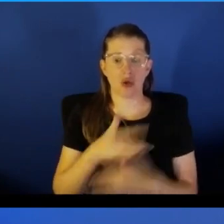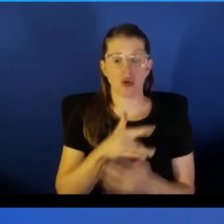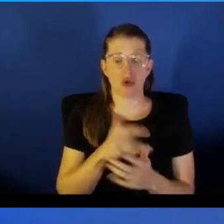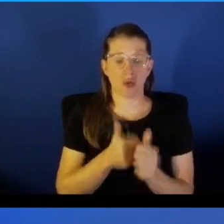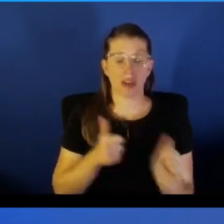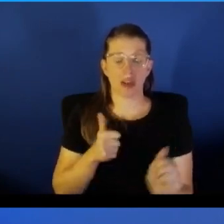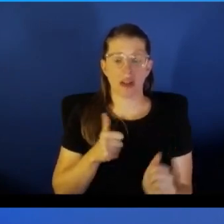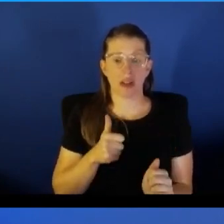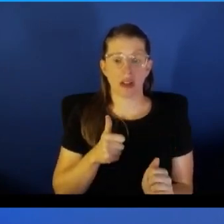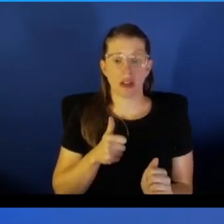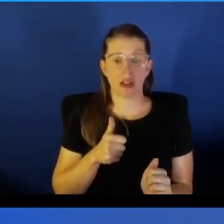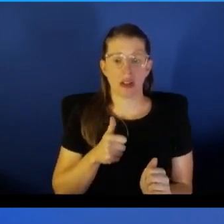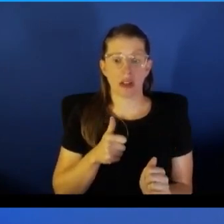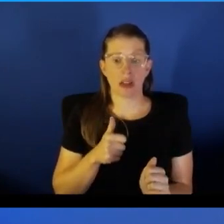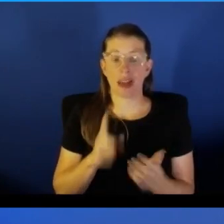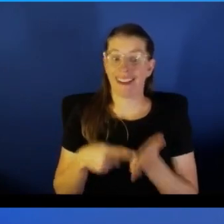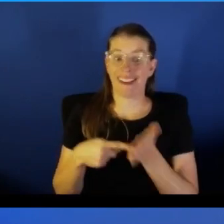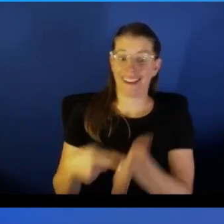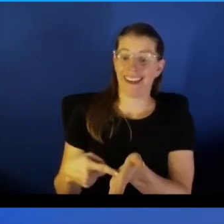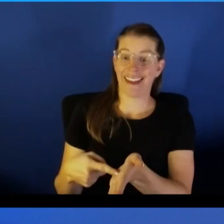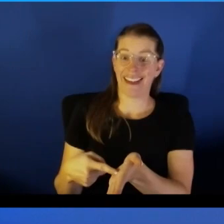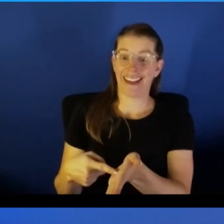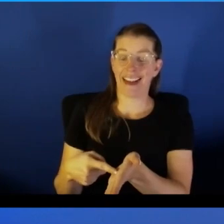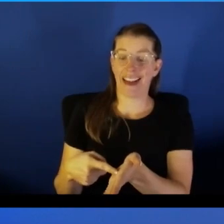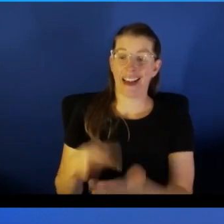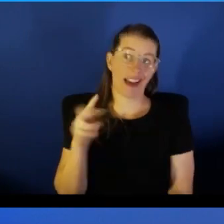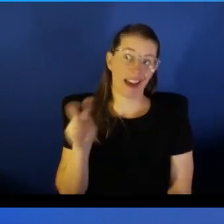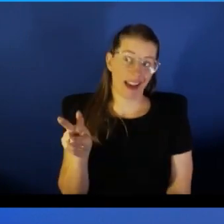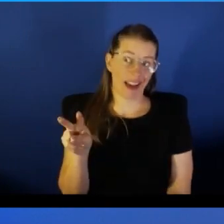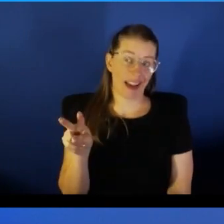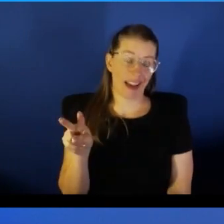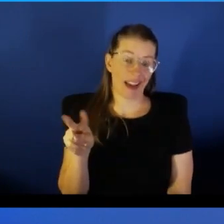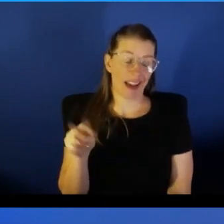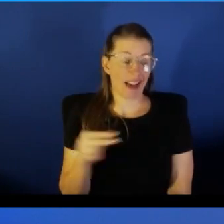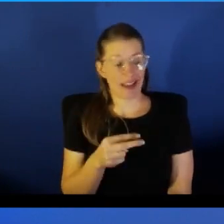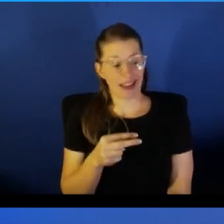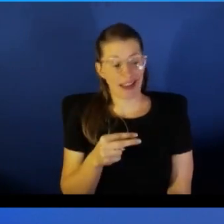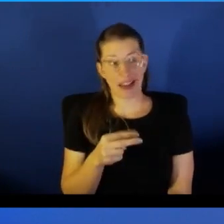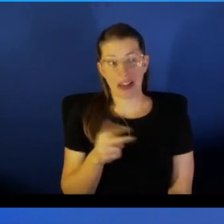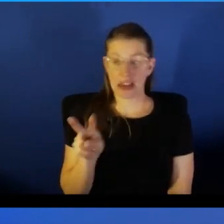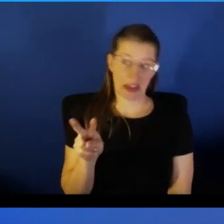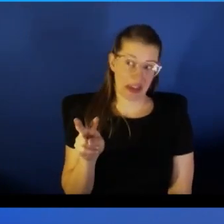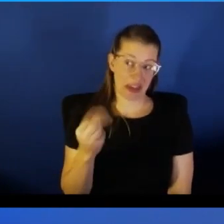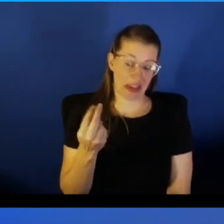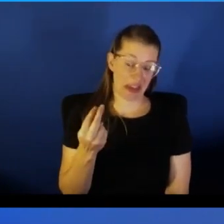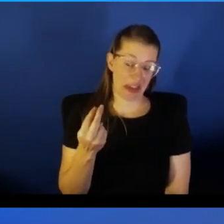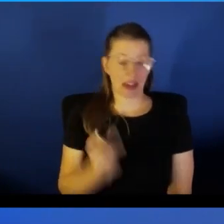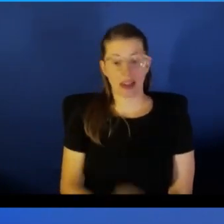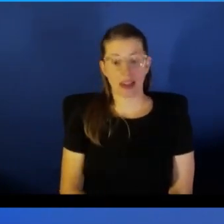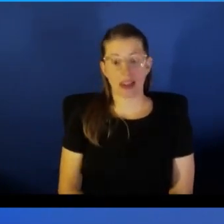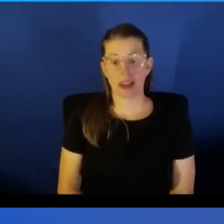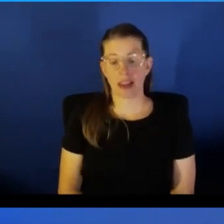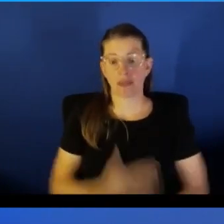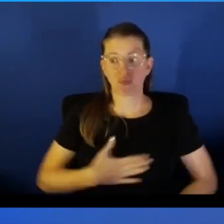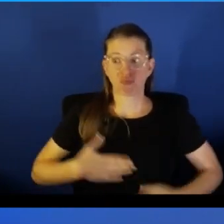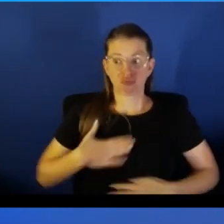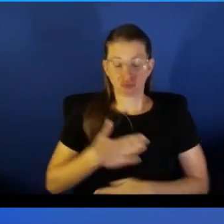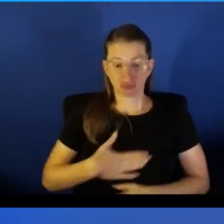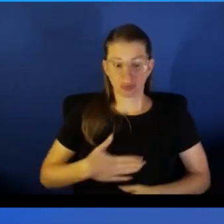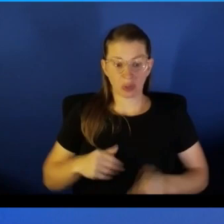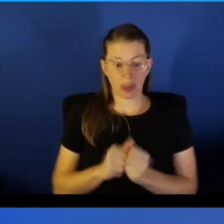that's showing something, looking at something and looking back to you, making eye contact, shared enjoyment with